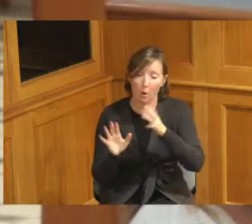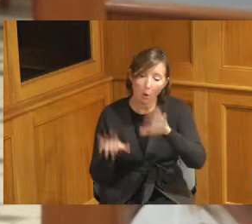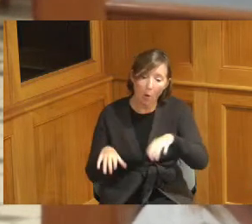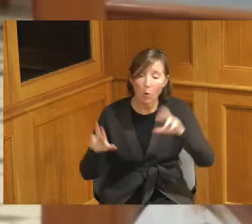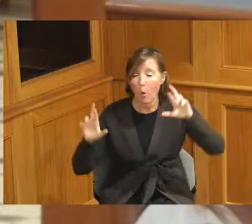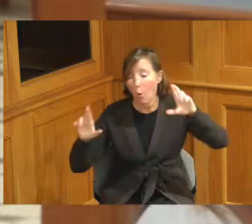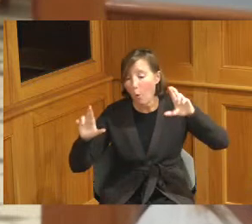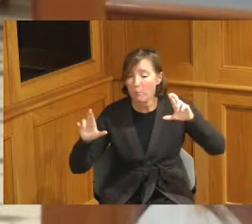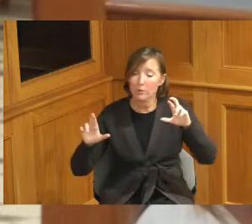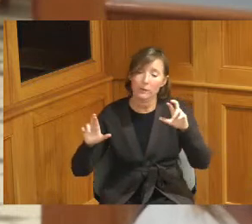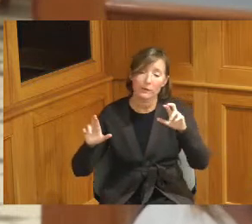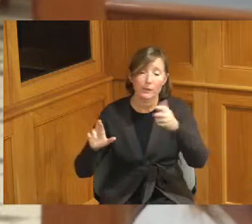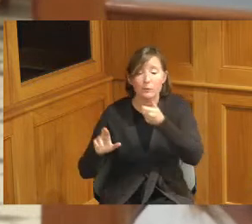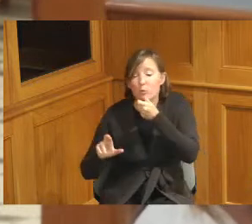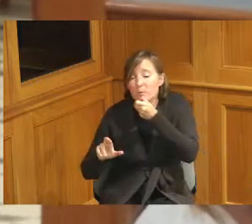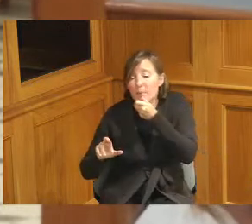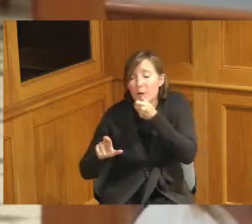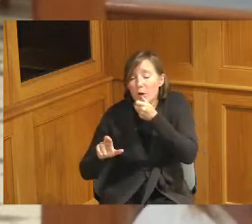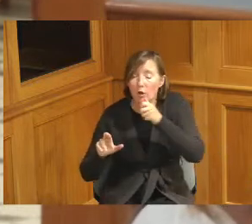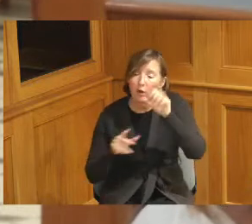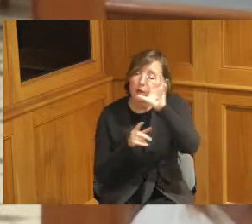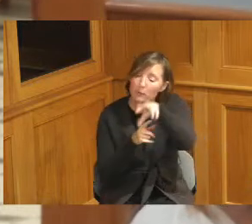hope somebody shows up.